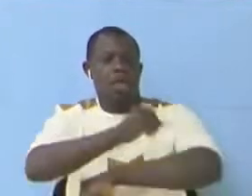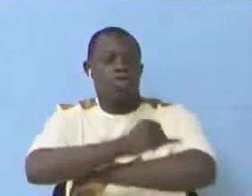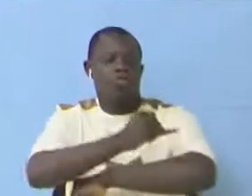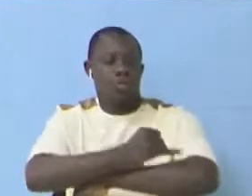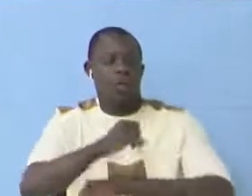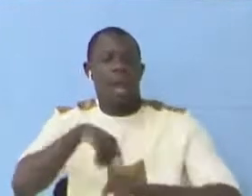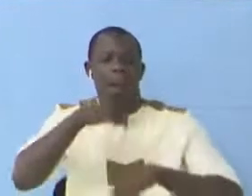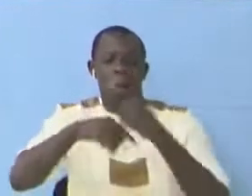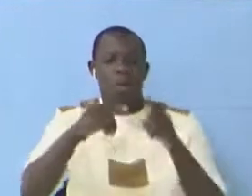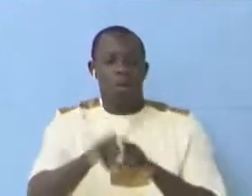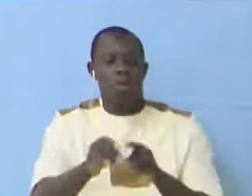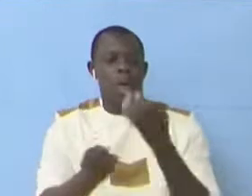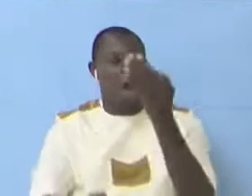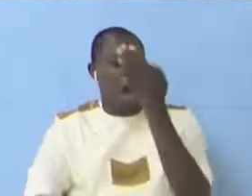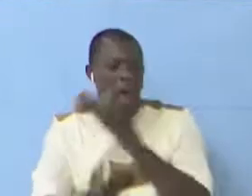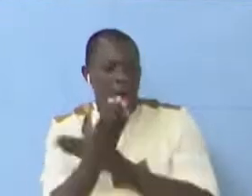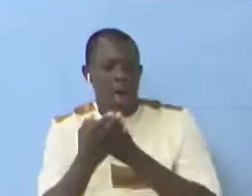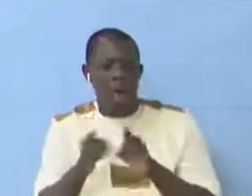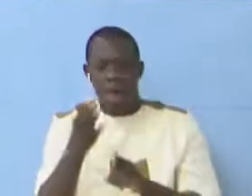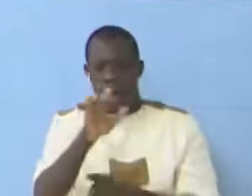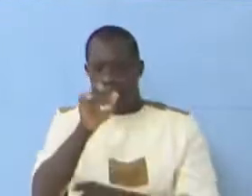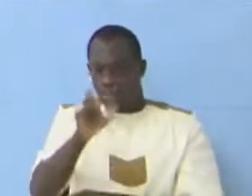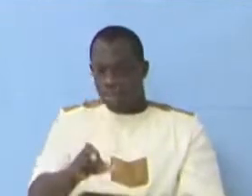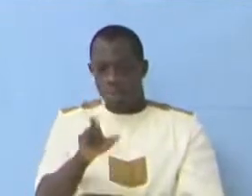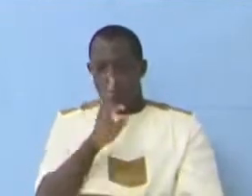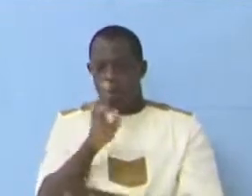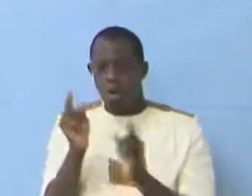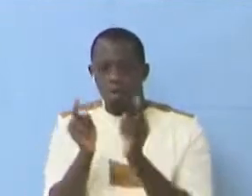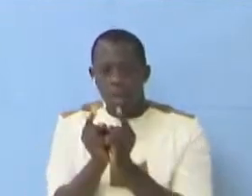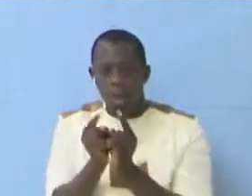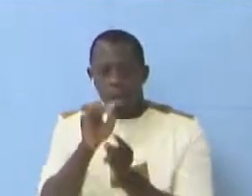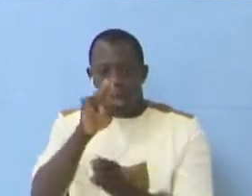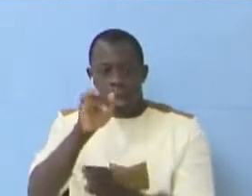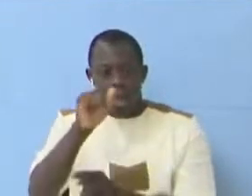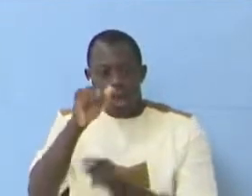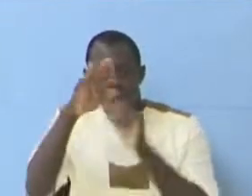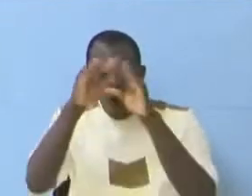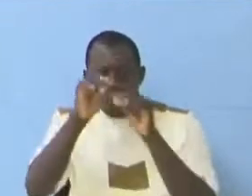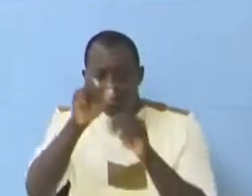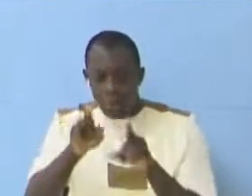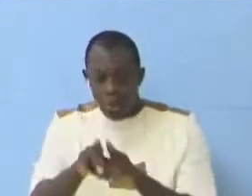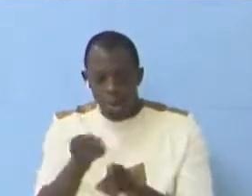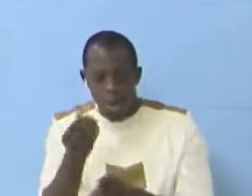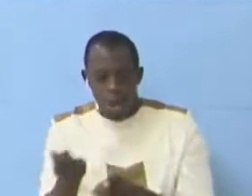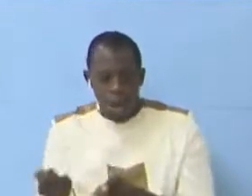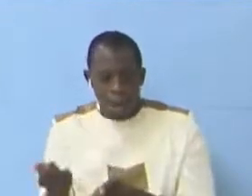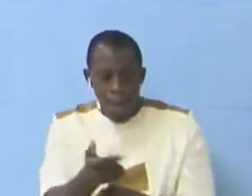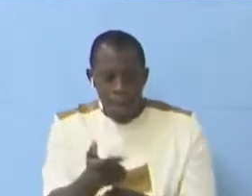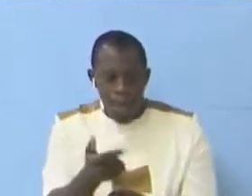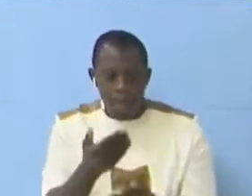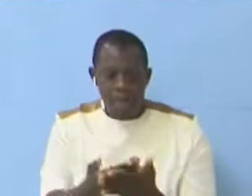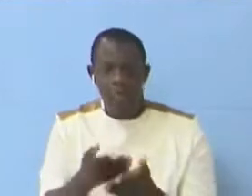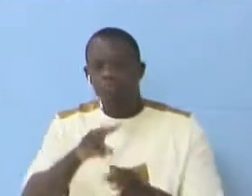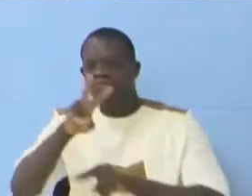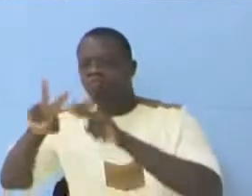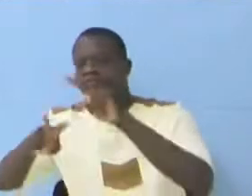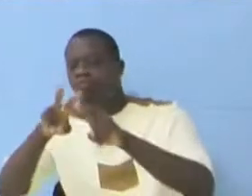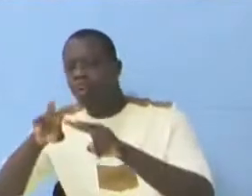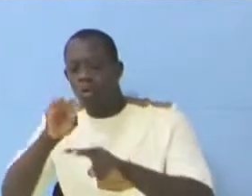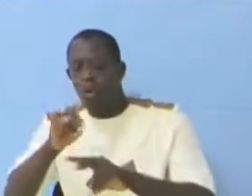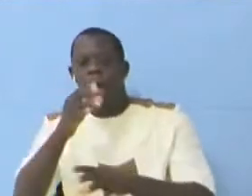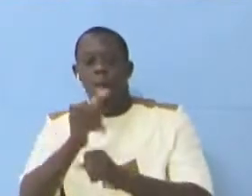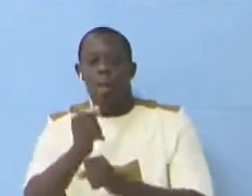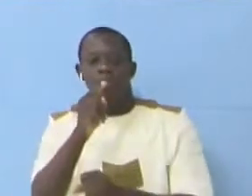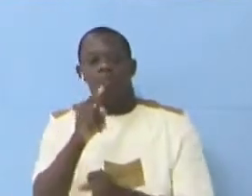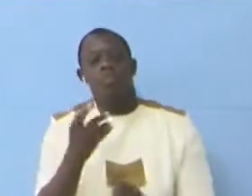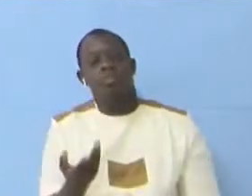hire. Anybody who could pay an NIA officer can get them to move and do your own bidding. NIA nag gannaaw gi mu far mujjee doon